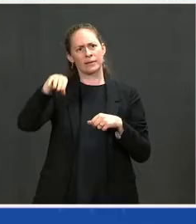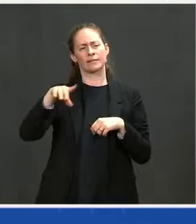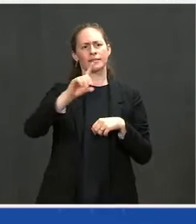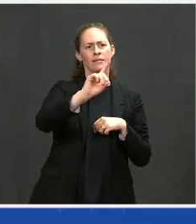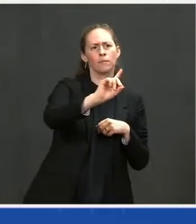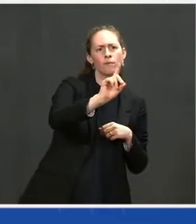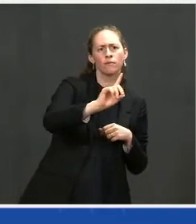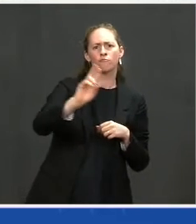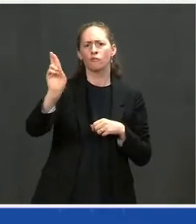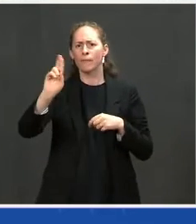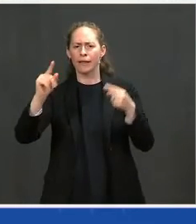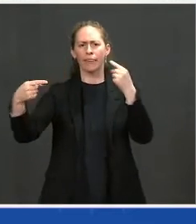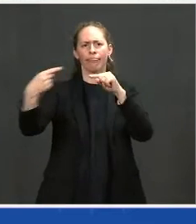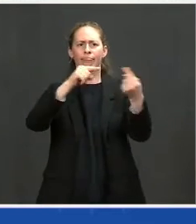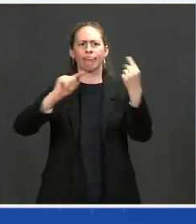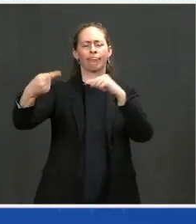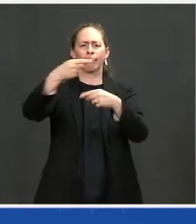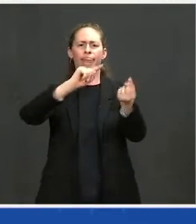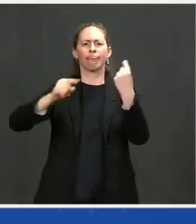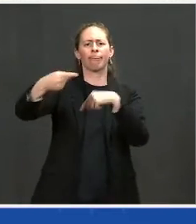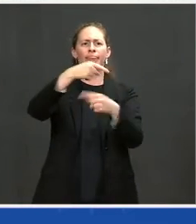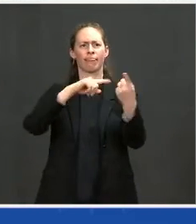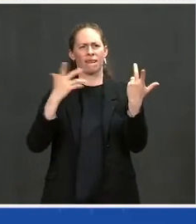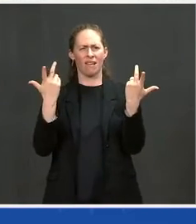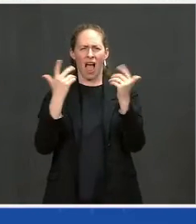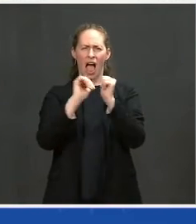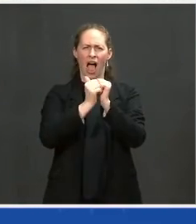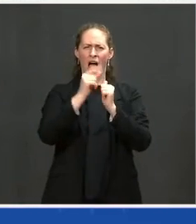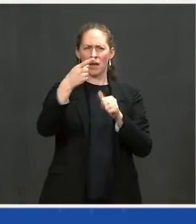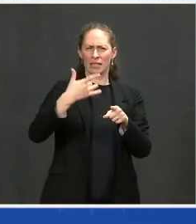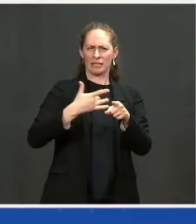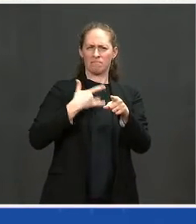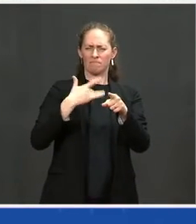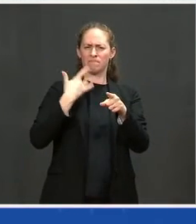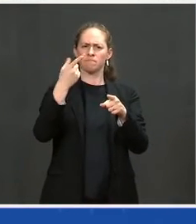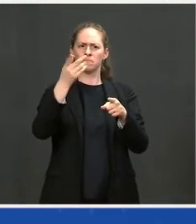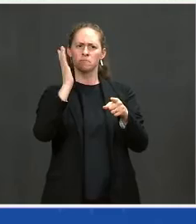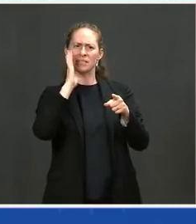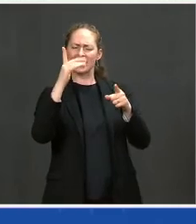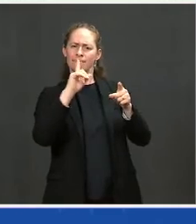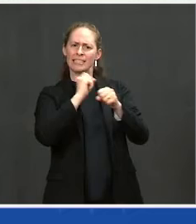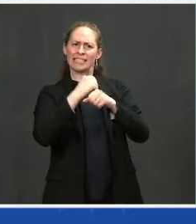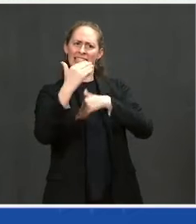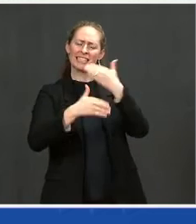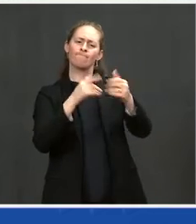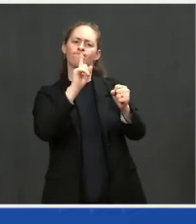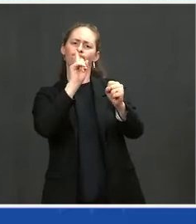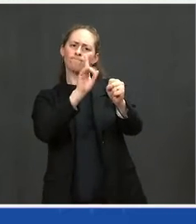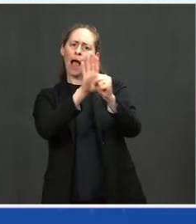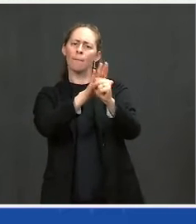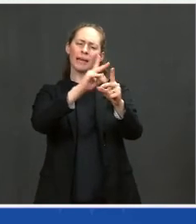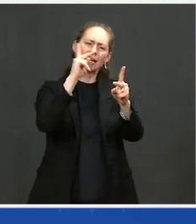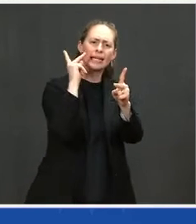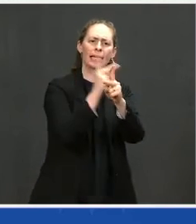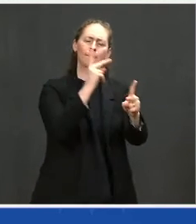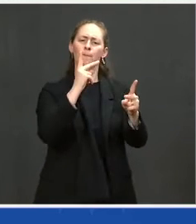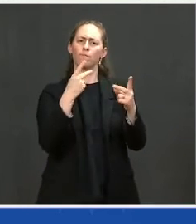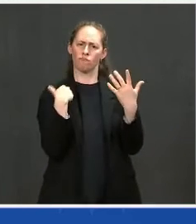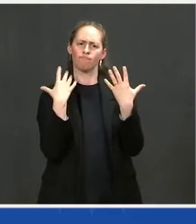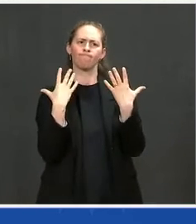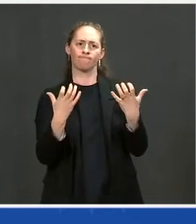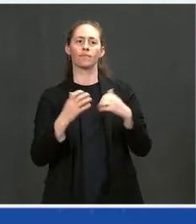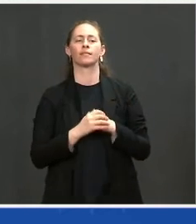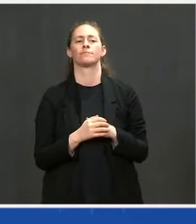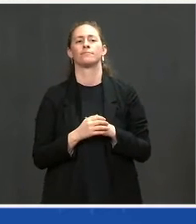far are you willing to go to achieve those promises that you made to the American people? Well, I'm good. Look, when